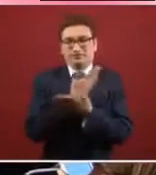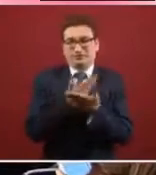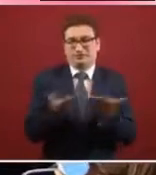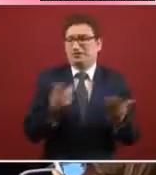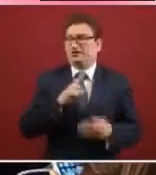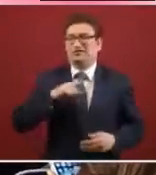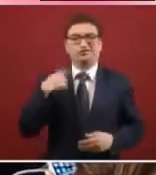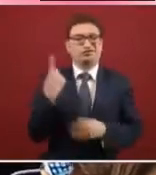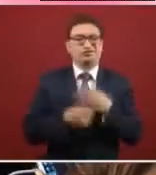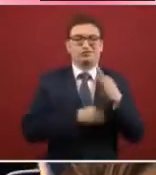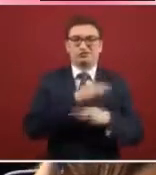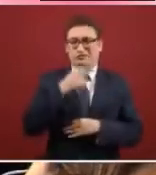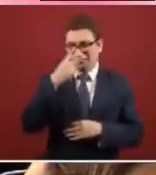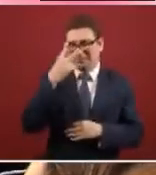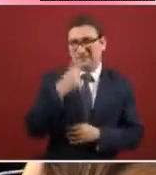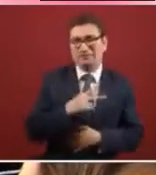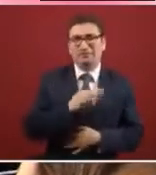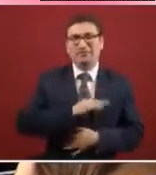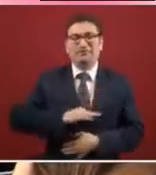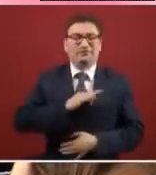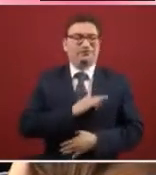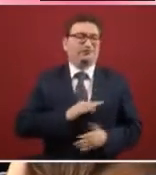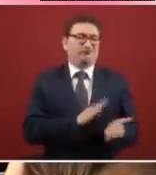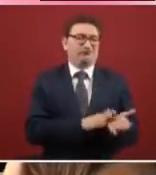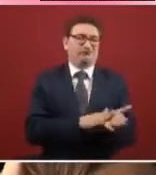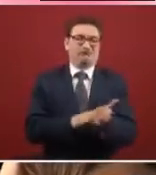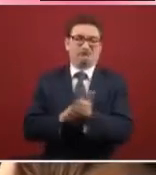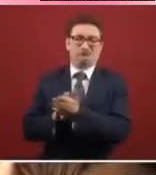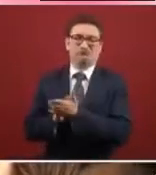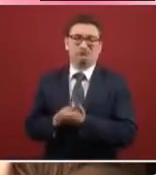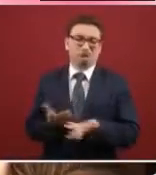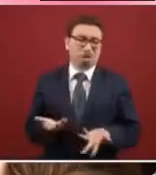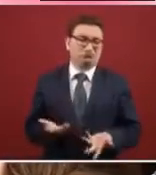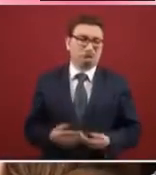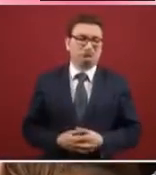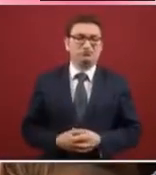todos, that, that way mexicanos. We, all Mexicans have to be proud of that.